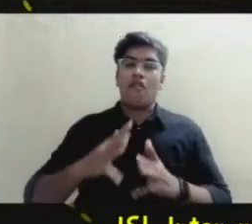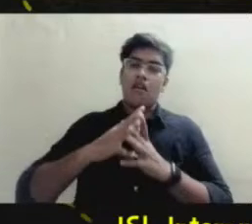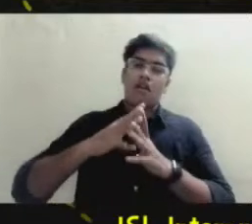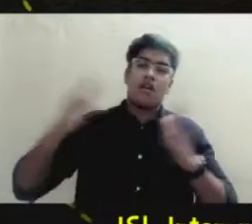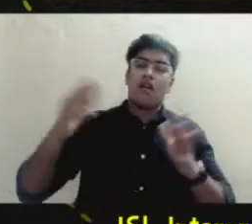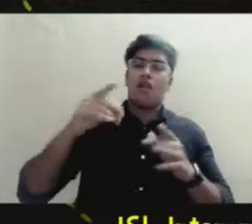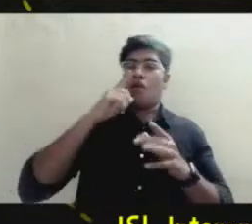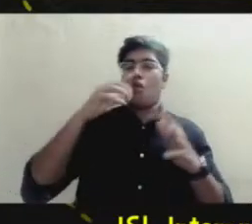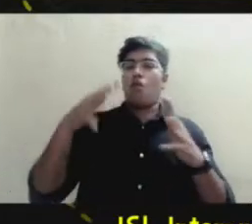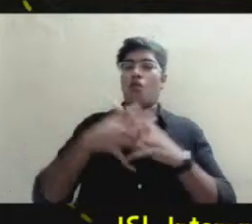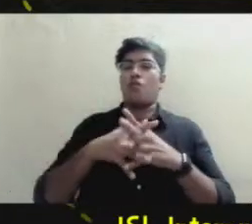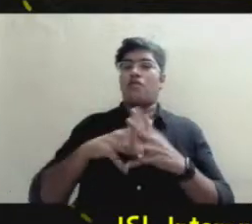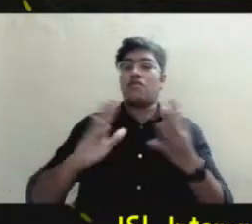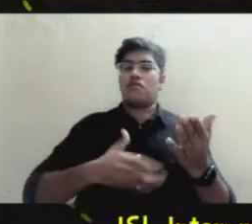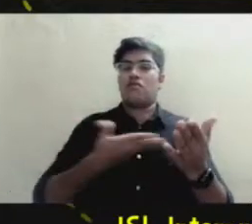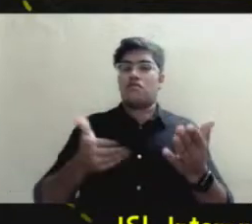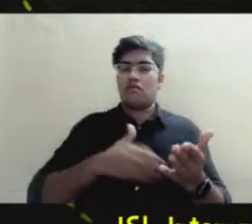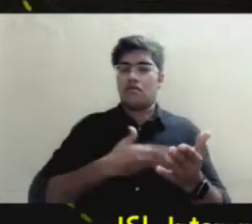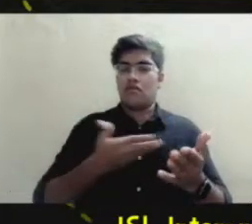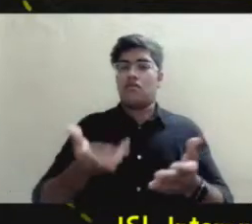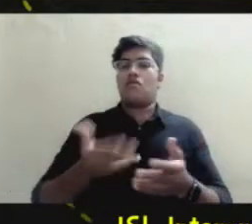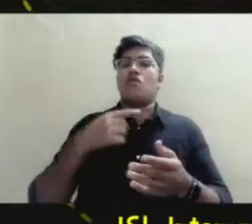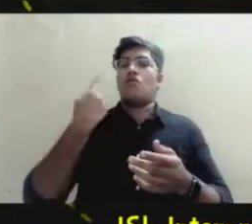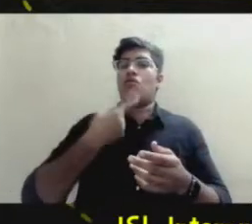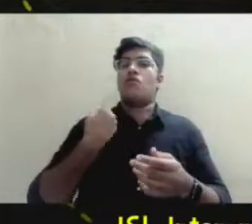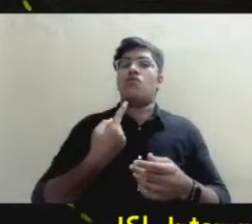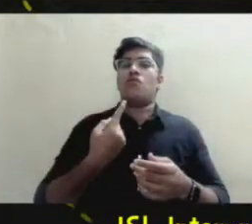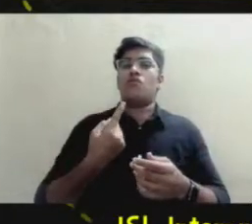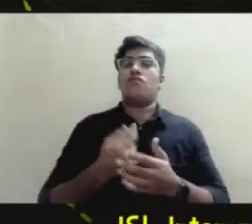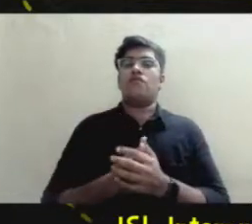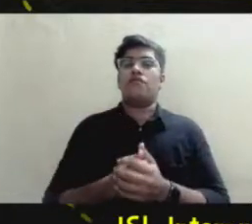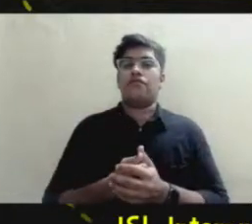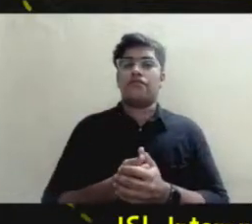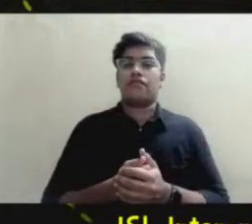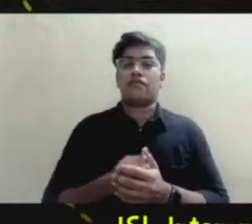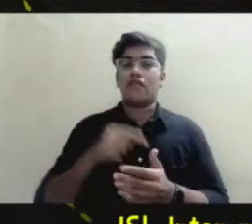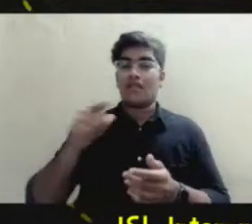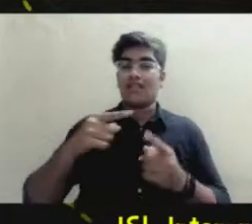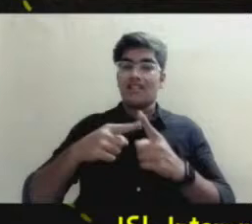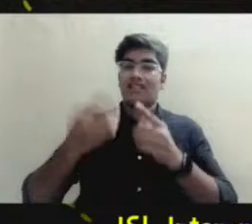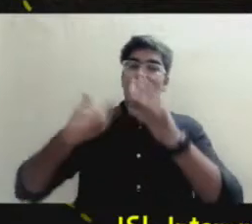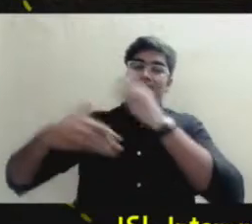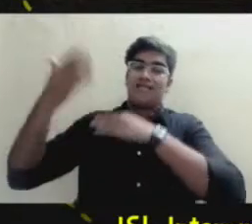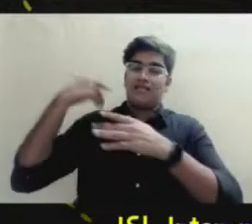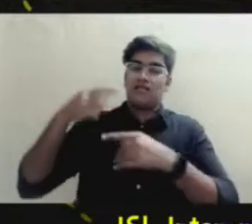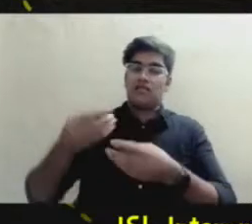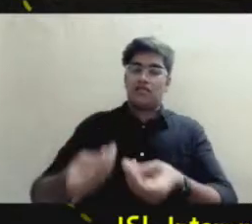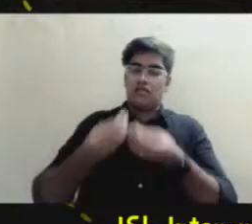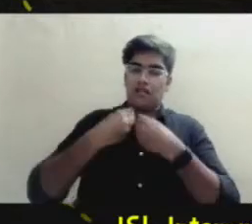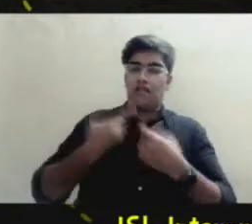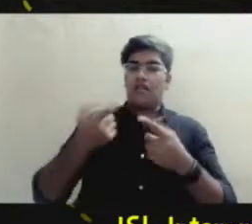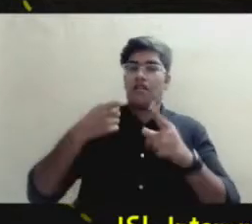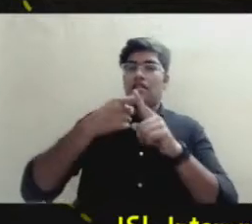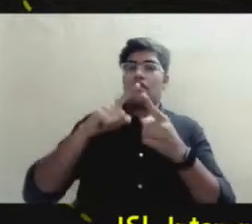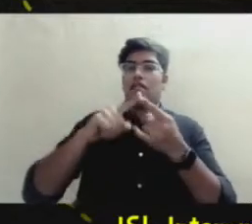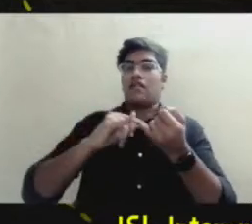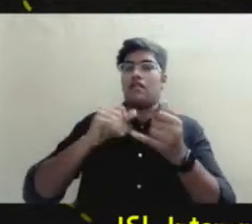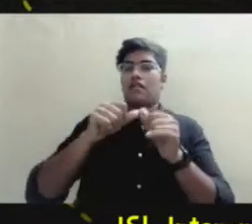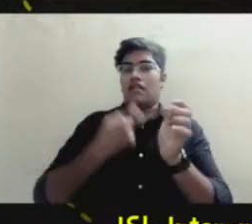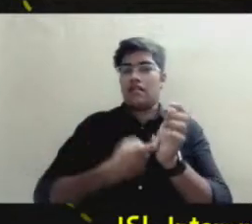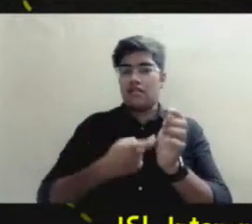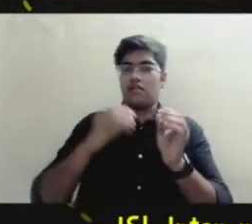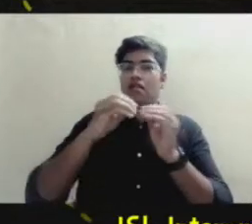women singers, iconic singers. Remember, it is this tradition that has given us somebody like Kesarbai Kerkar to look up